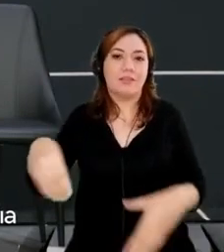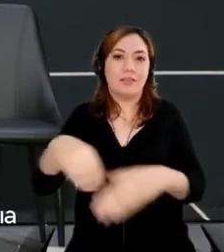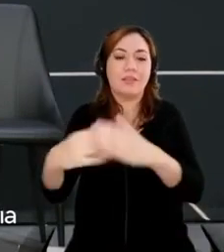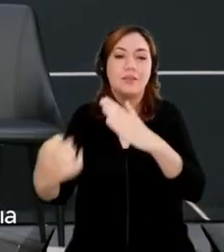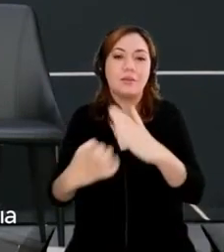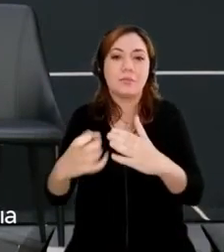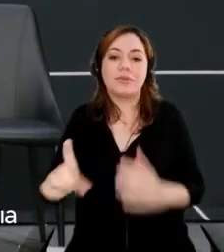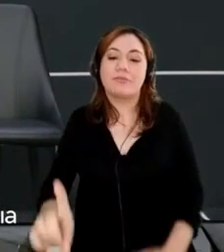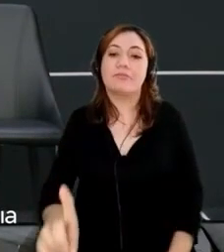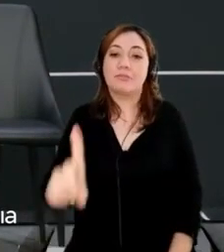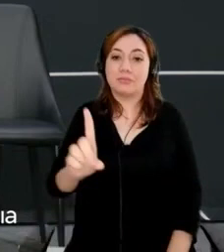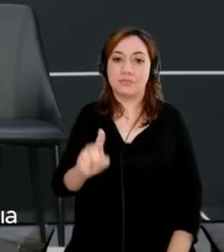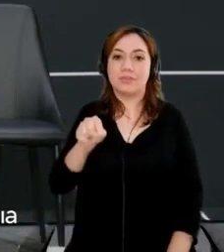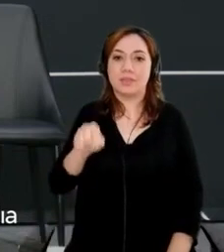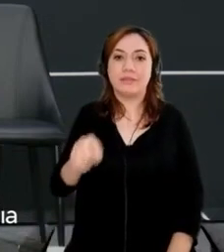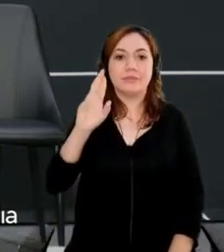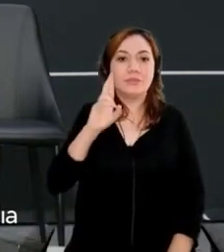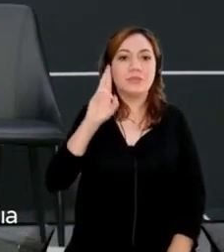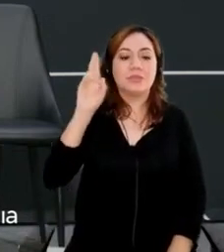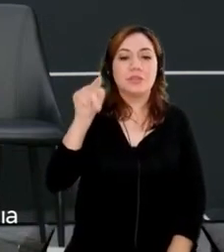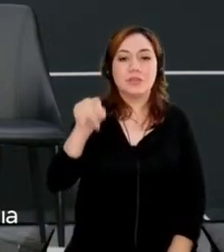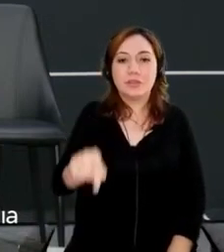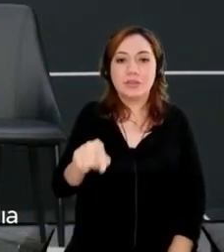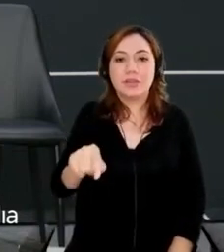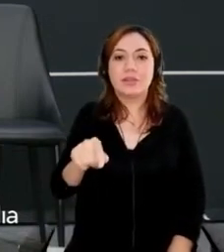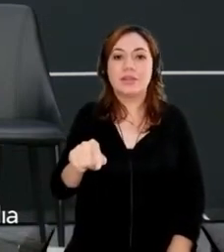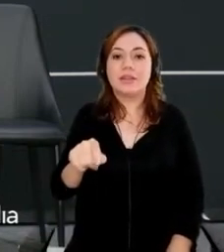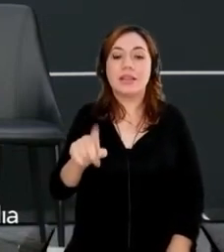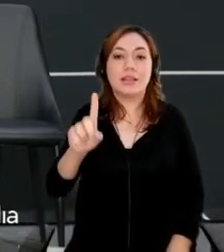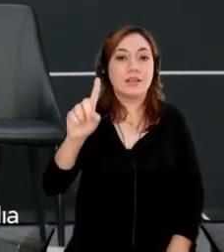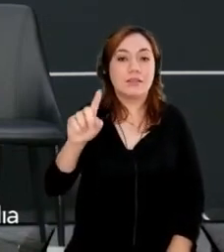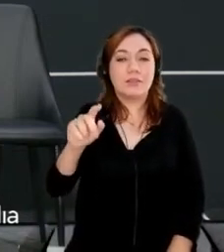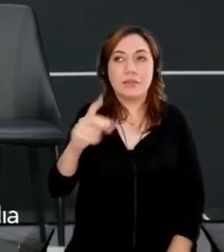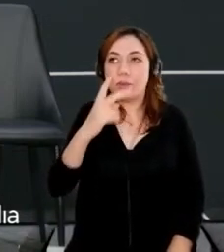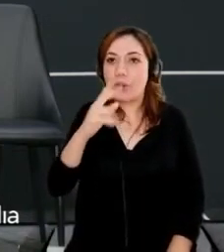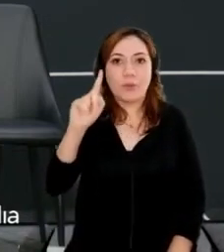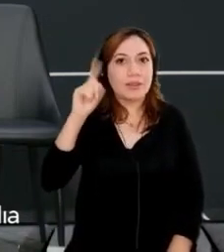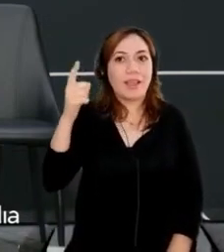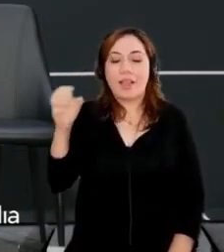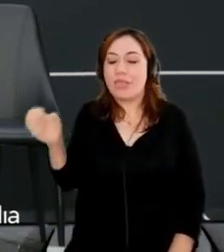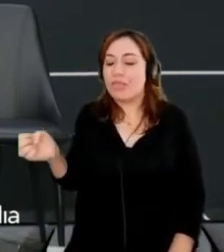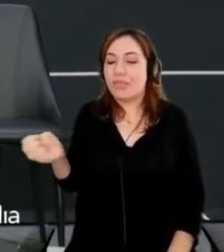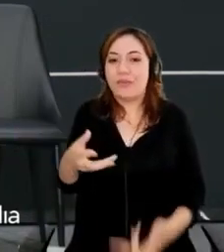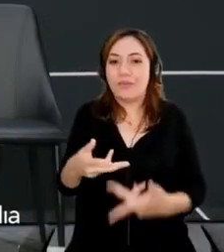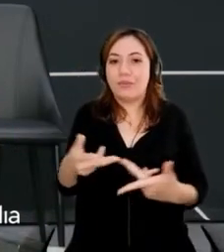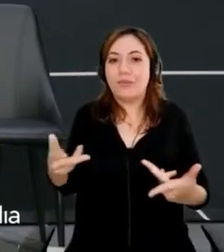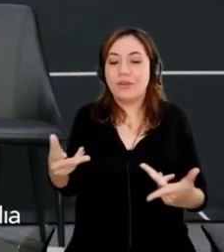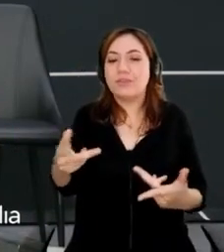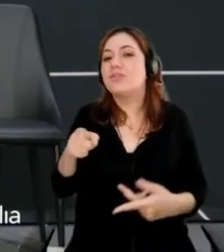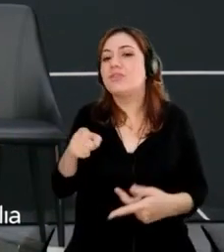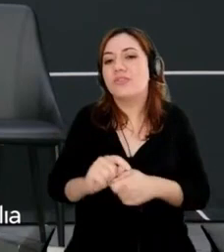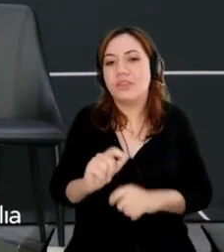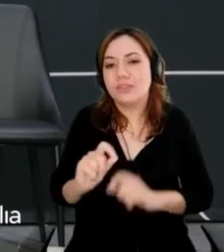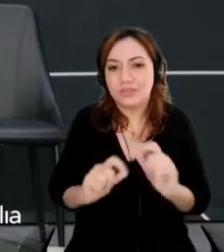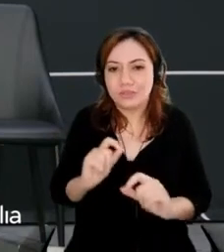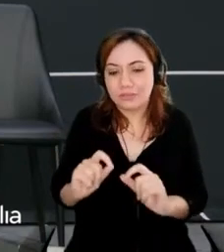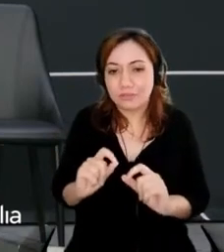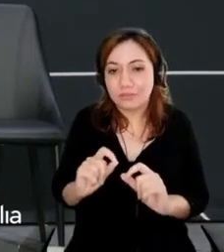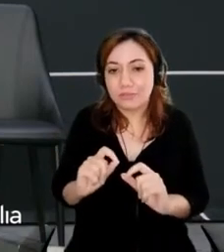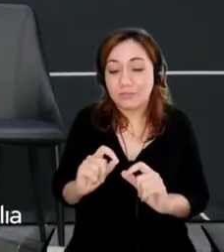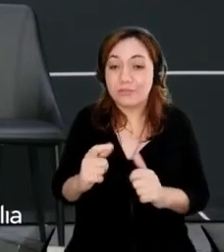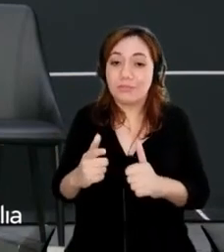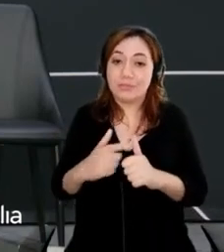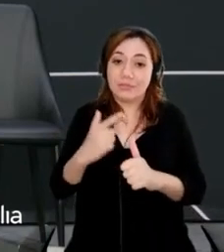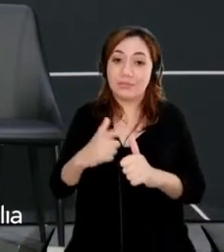manager with an innovative idea, what do you do? Well, first thing you do is you start to